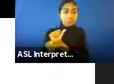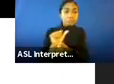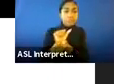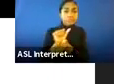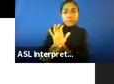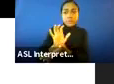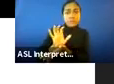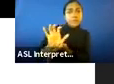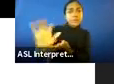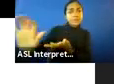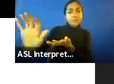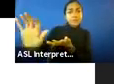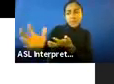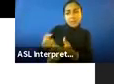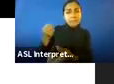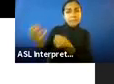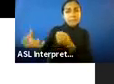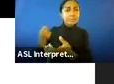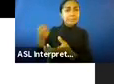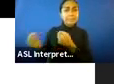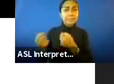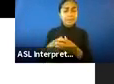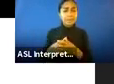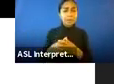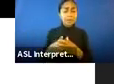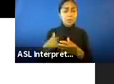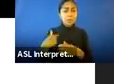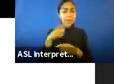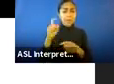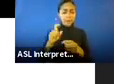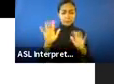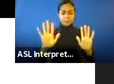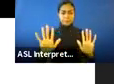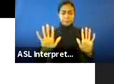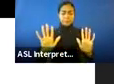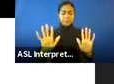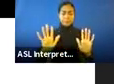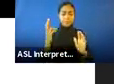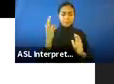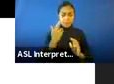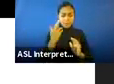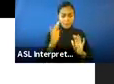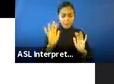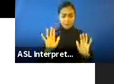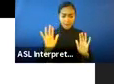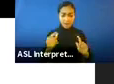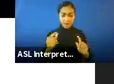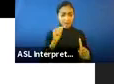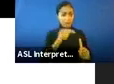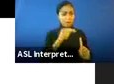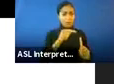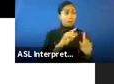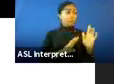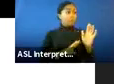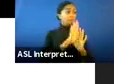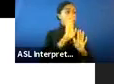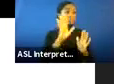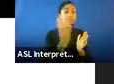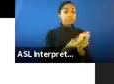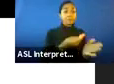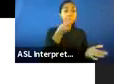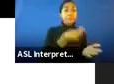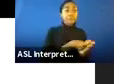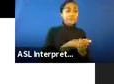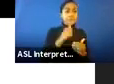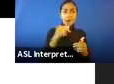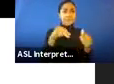extraction. And something that we have to reckon with is that if everyone can't have this type of development, no one should have